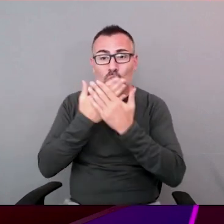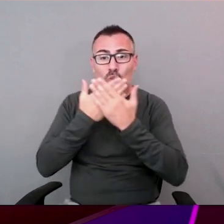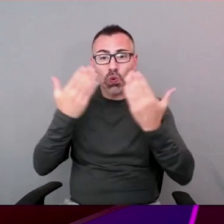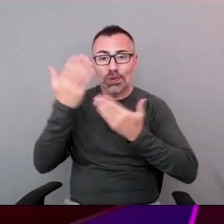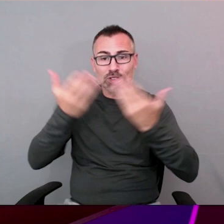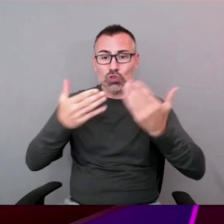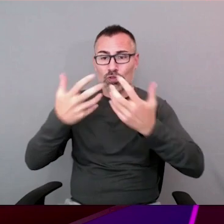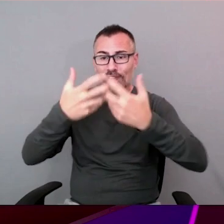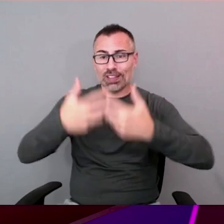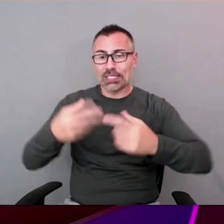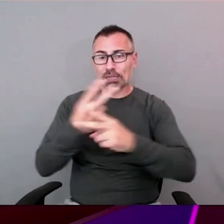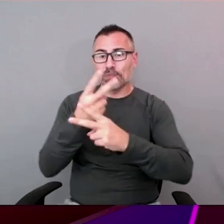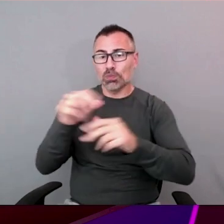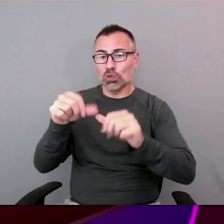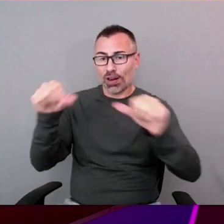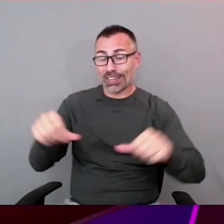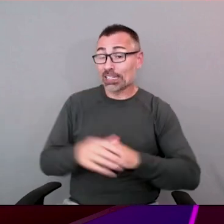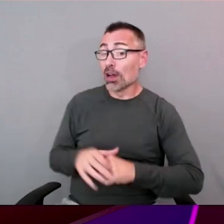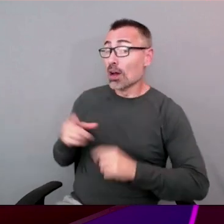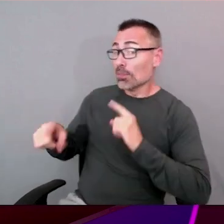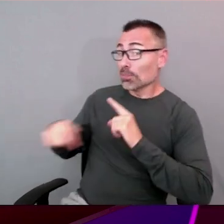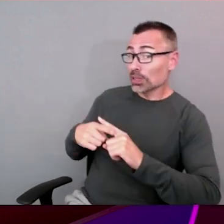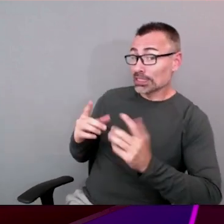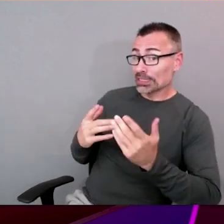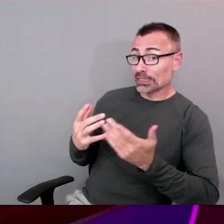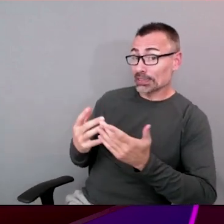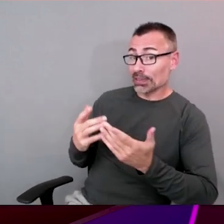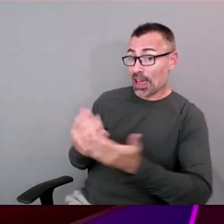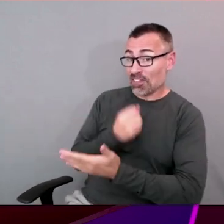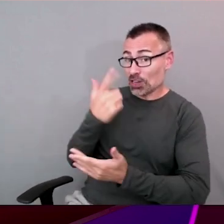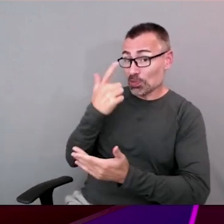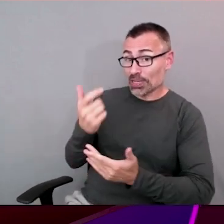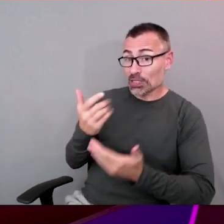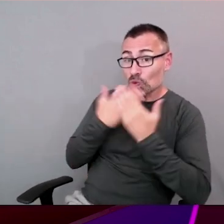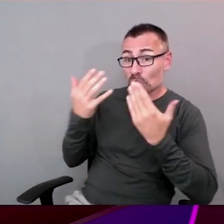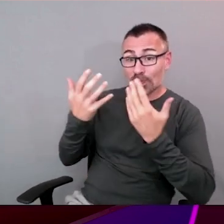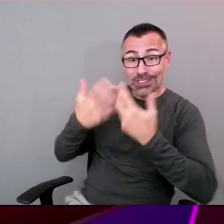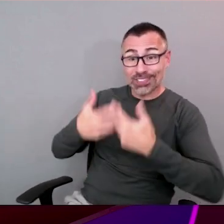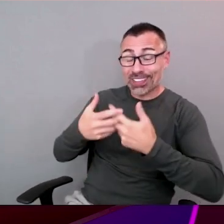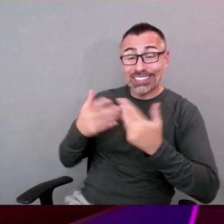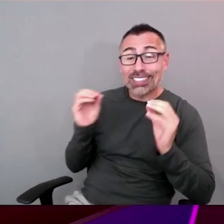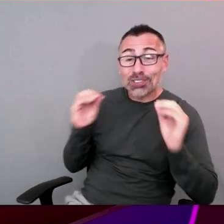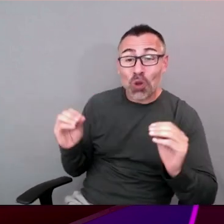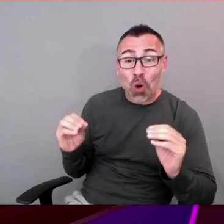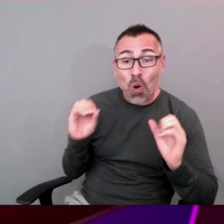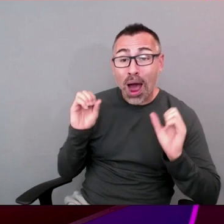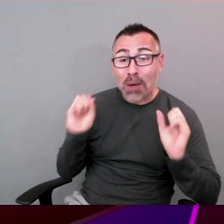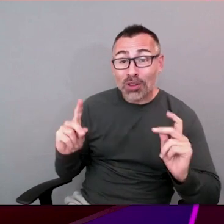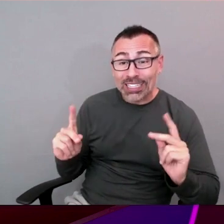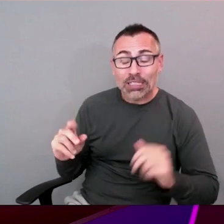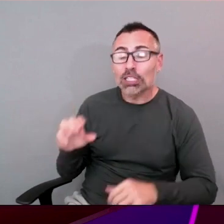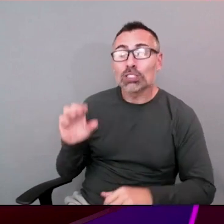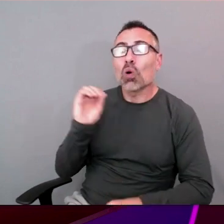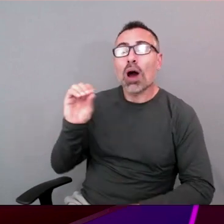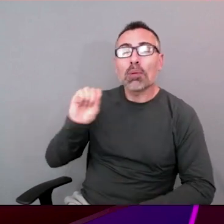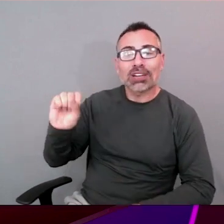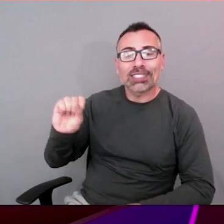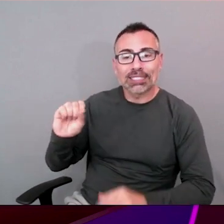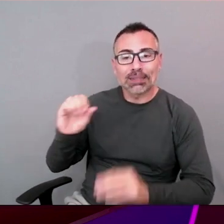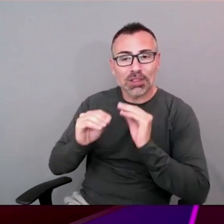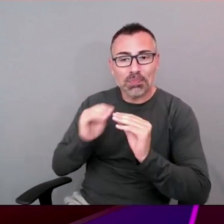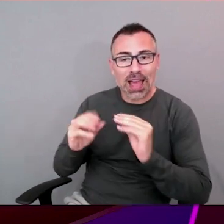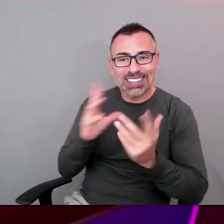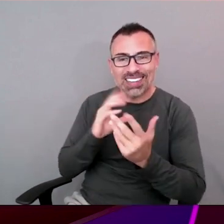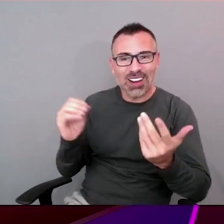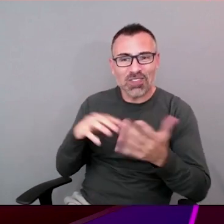there because it's serverless, so they don't have an operating system to patch. They don't have the same vulnerabilities, and AWS takes care of